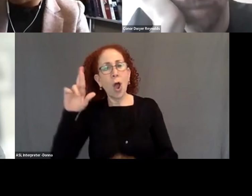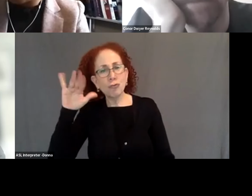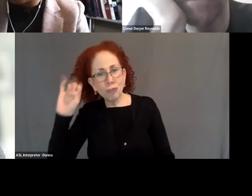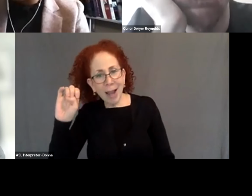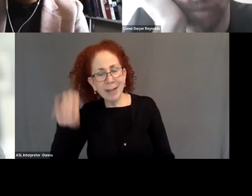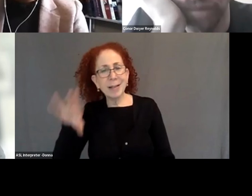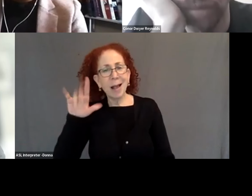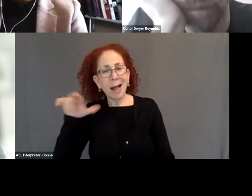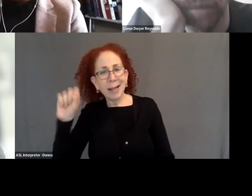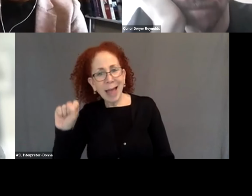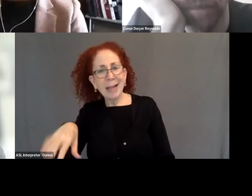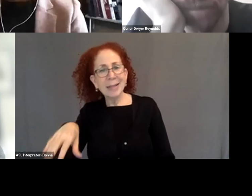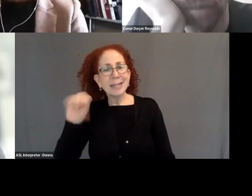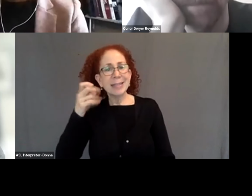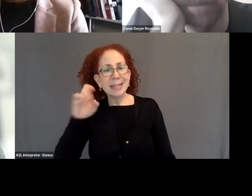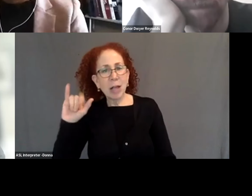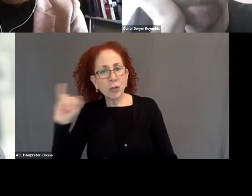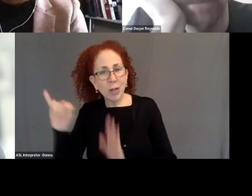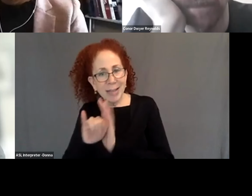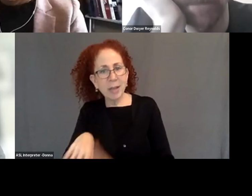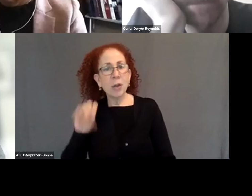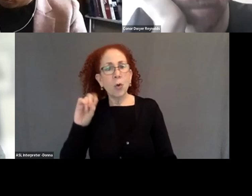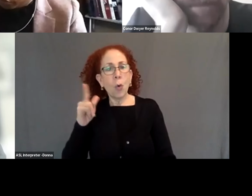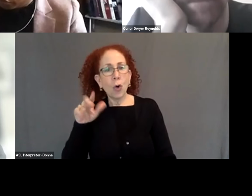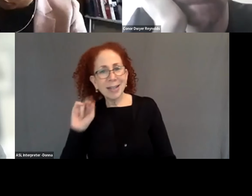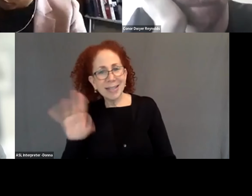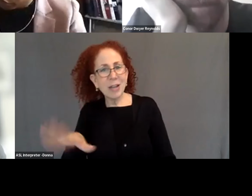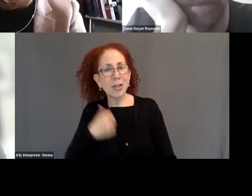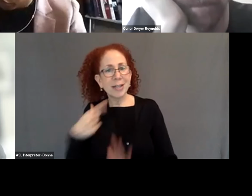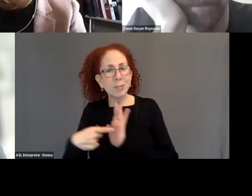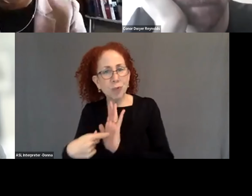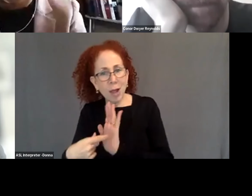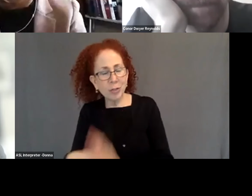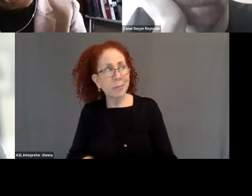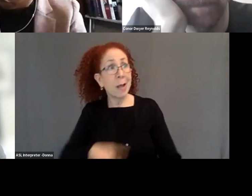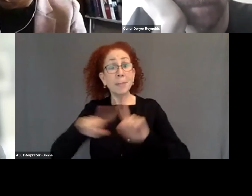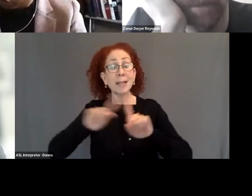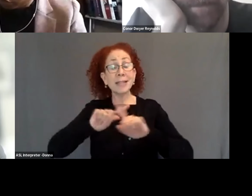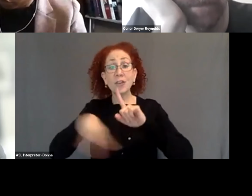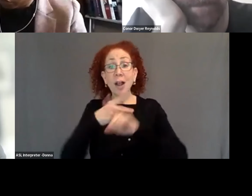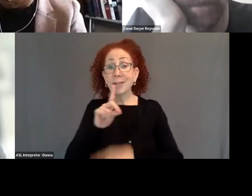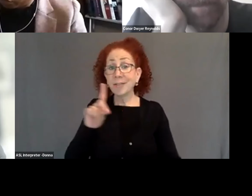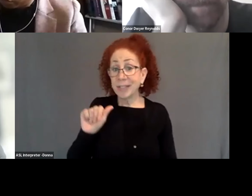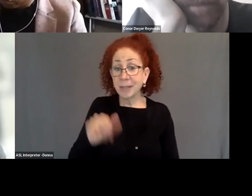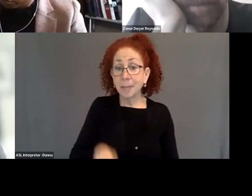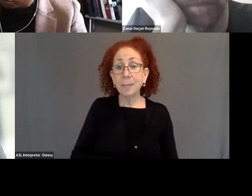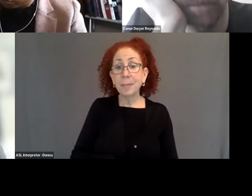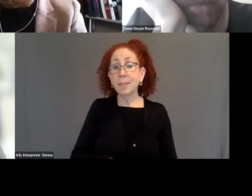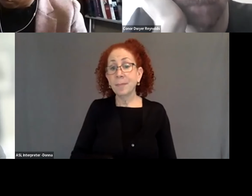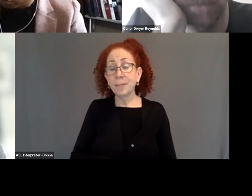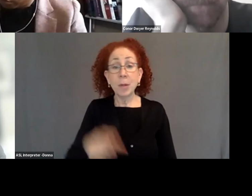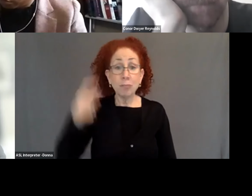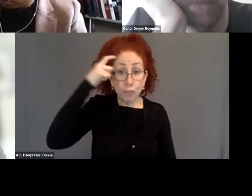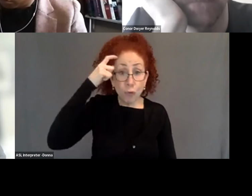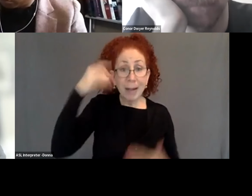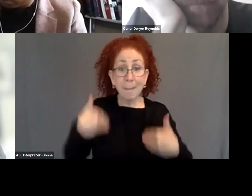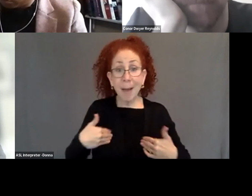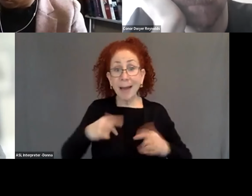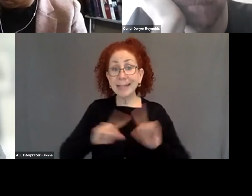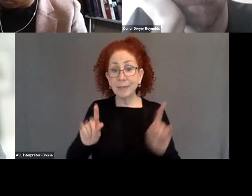sexual identity, orientation, and expression, as well as different types of disability, so brain and body